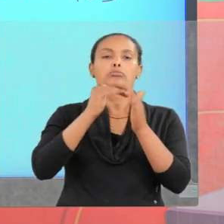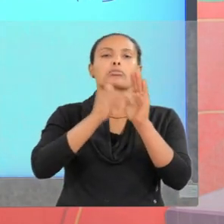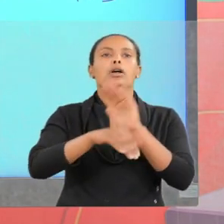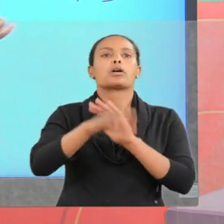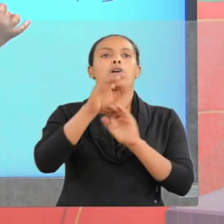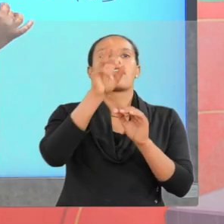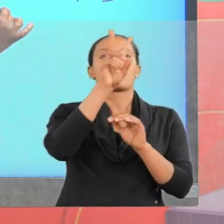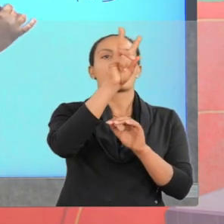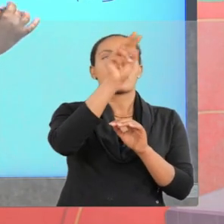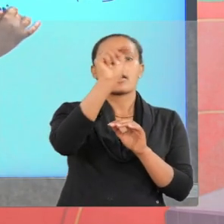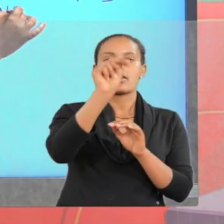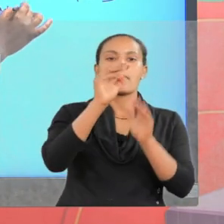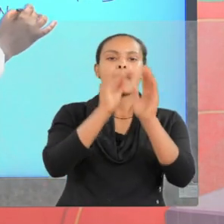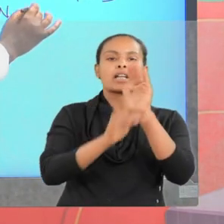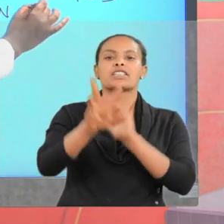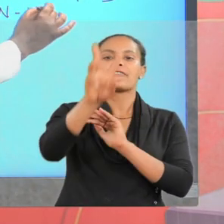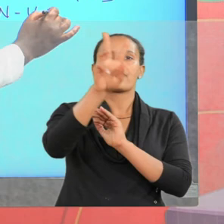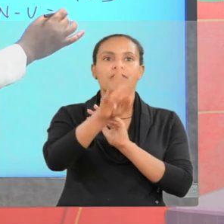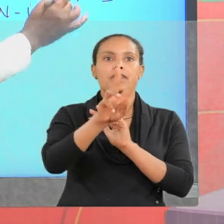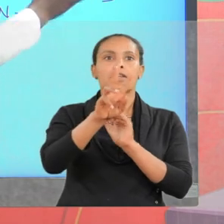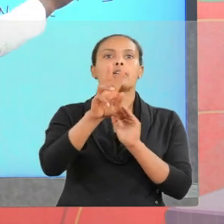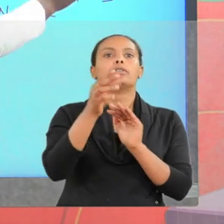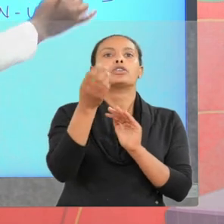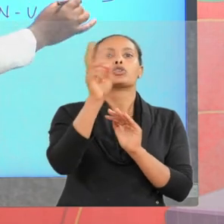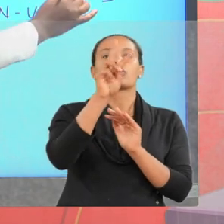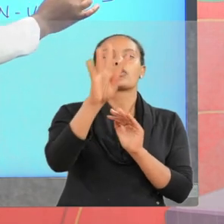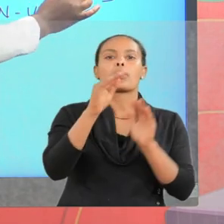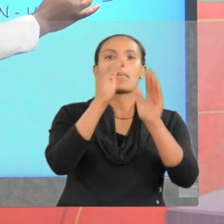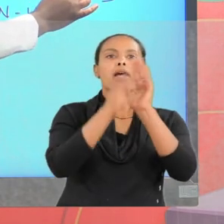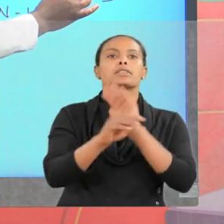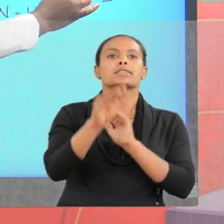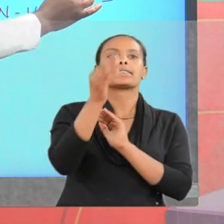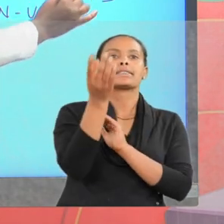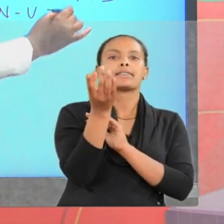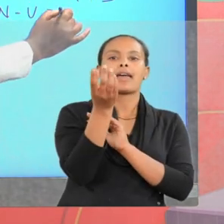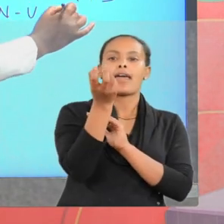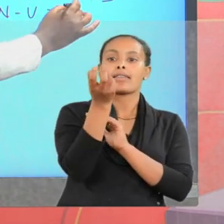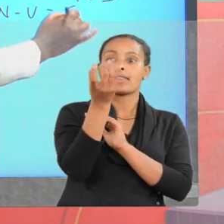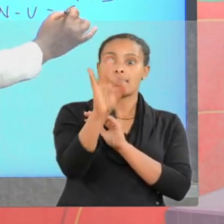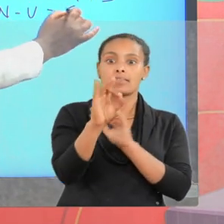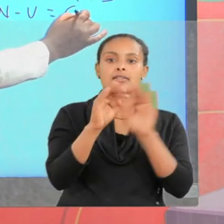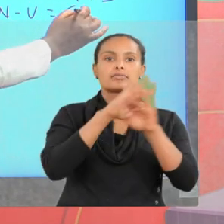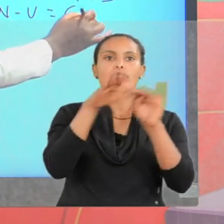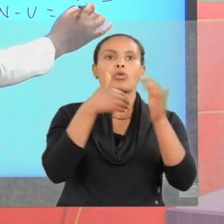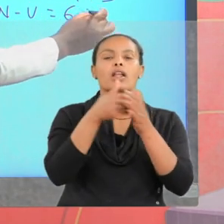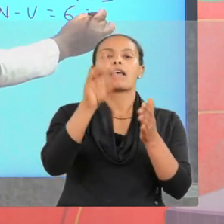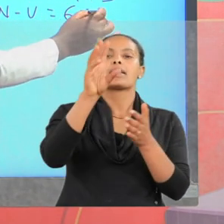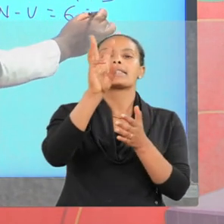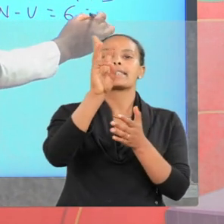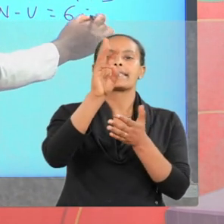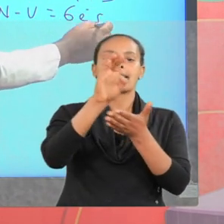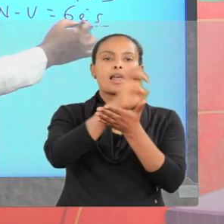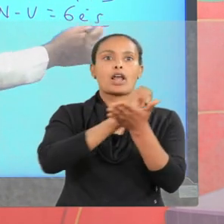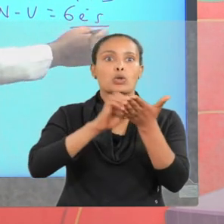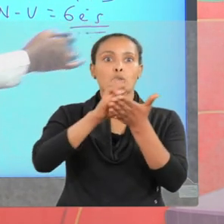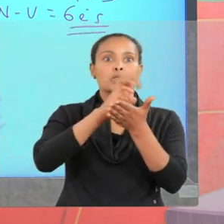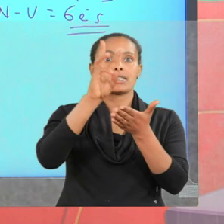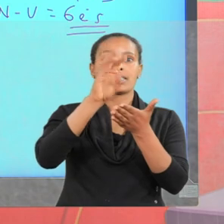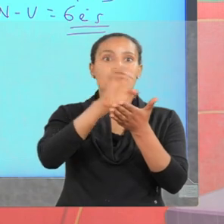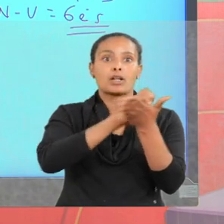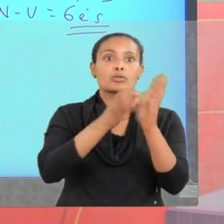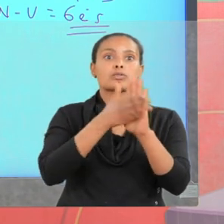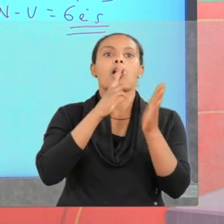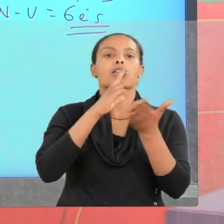subtracting V from N, N minus V, equal 24 minus 18 is 6 electrons. 6 electrons